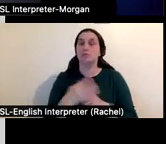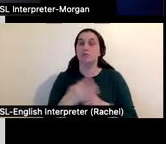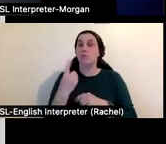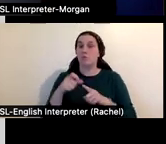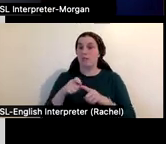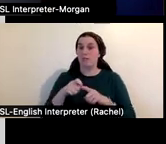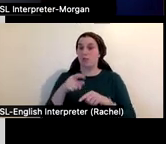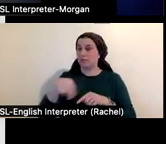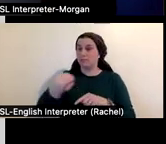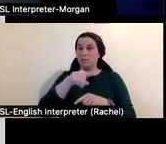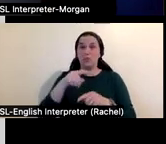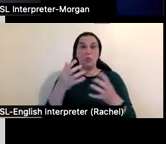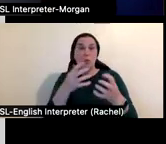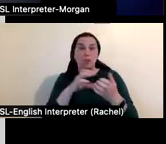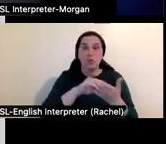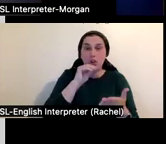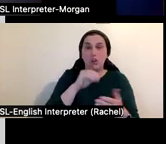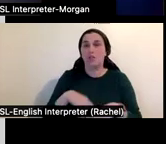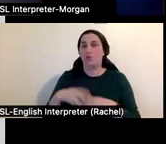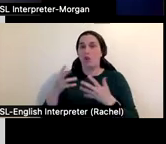that you want to learn? Anybody?